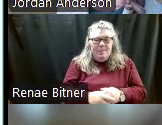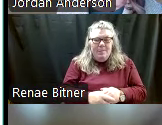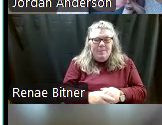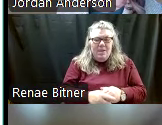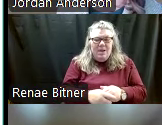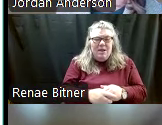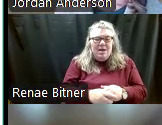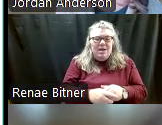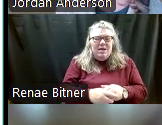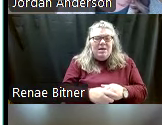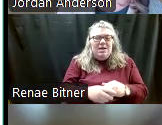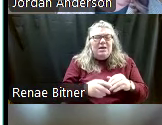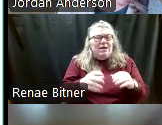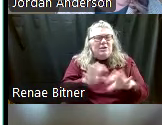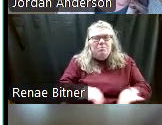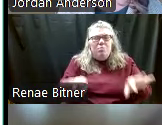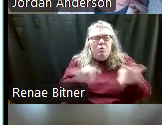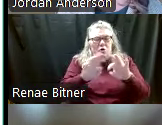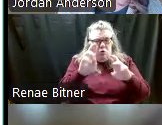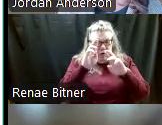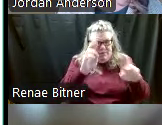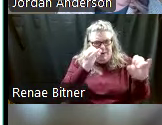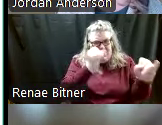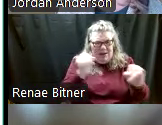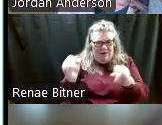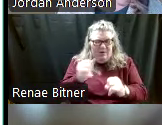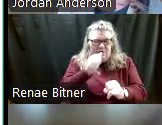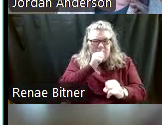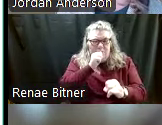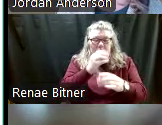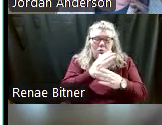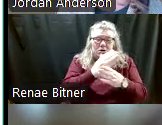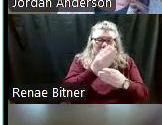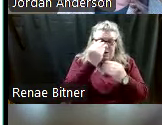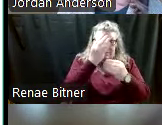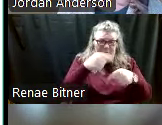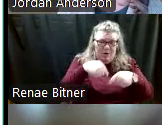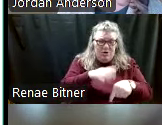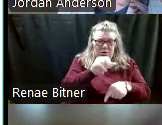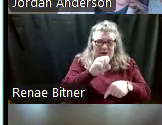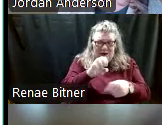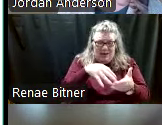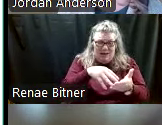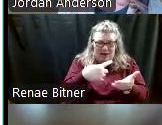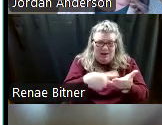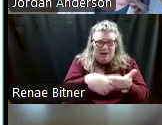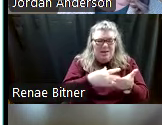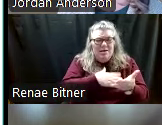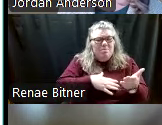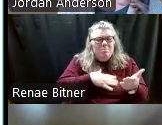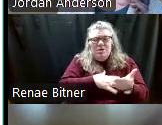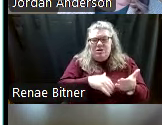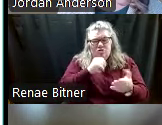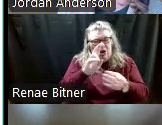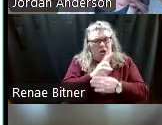Individual privacy is of utmost importance to us. When sharing information during our case study discussion, please avoid using real names